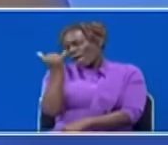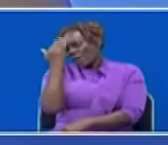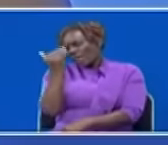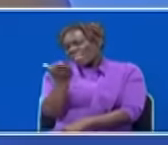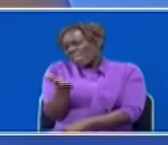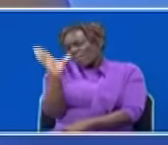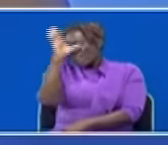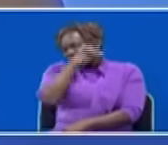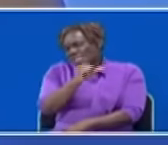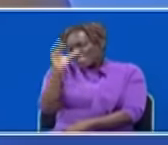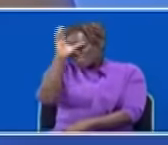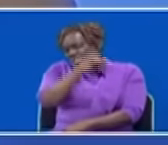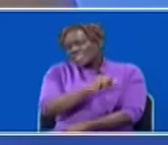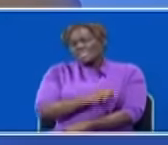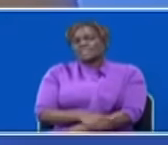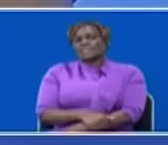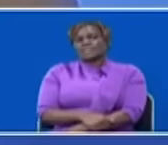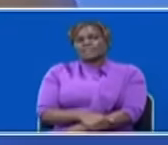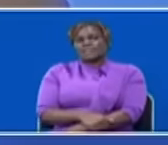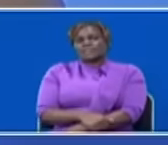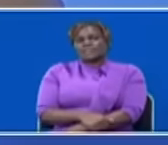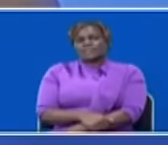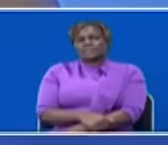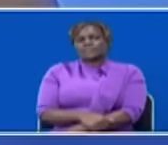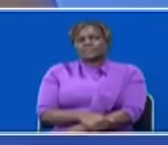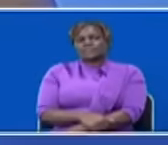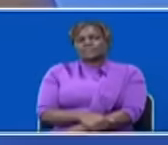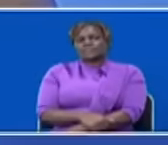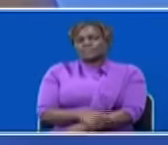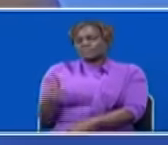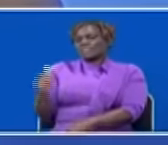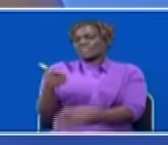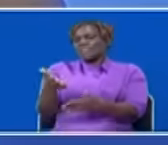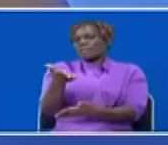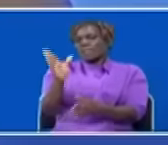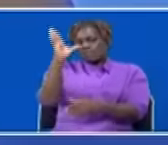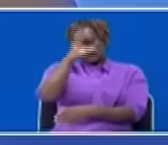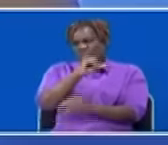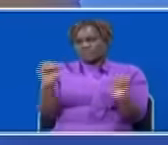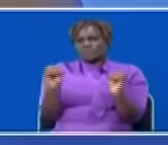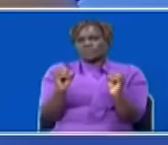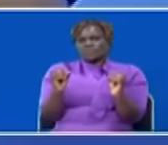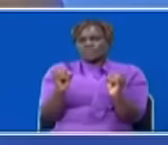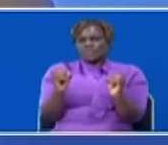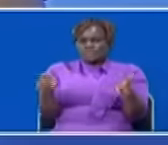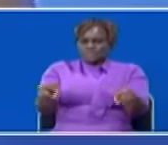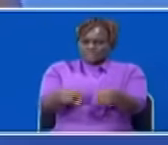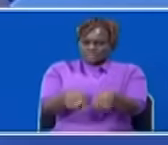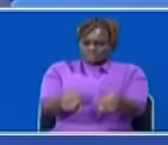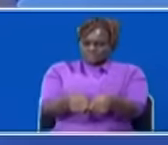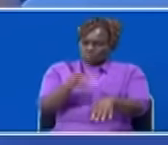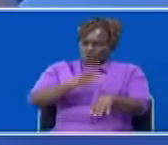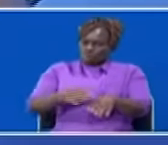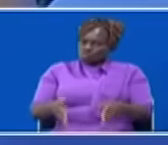You were conspicuously absent from any of the press conferences that were made by your party. We call that. Also, mm-hmm. on the